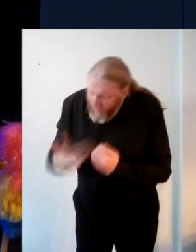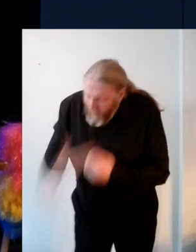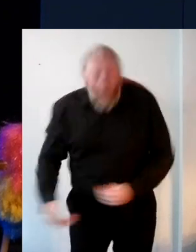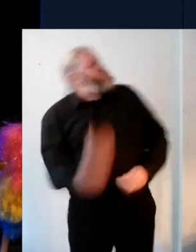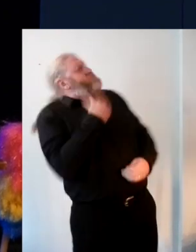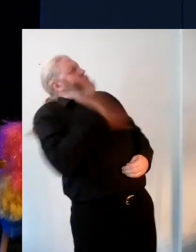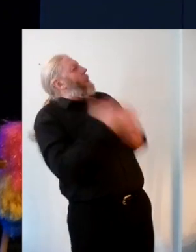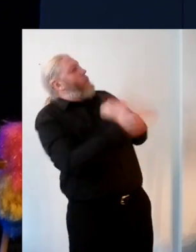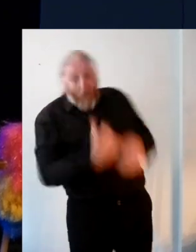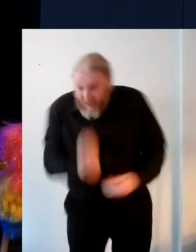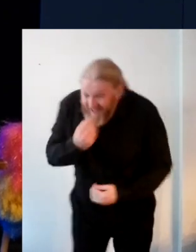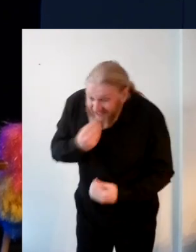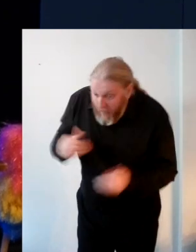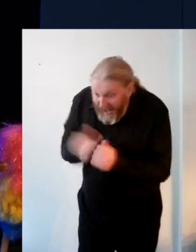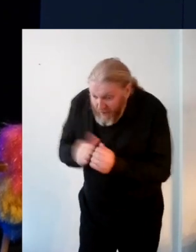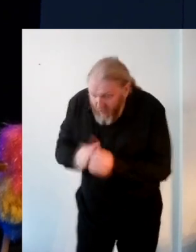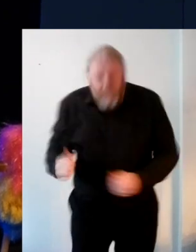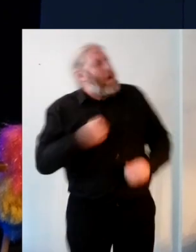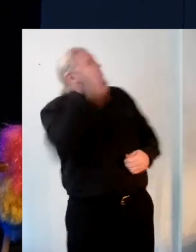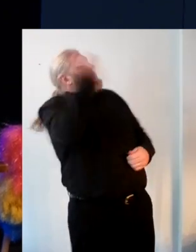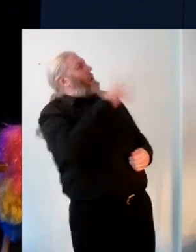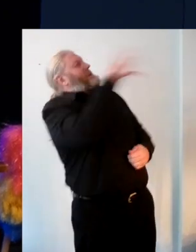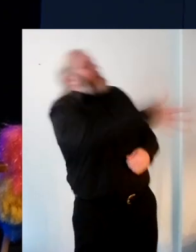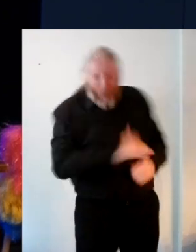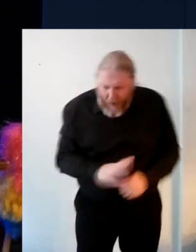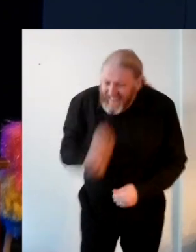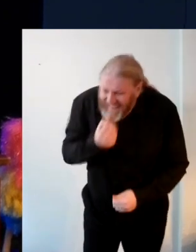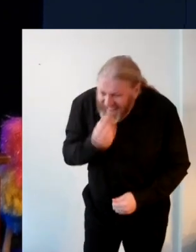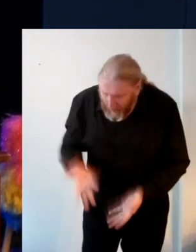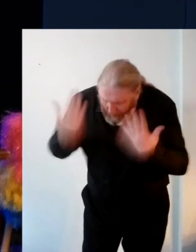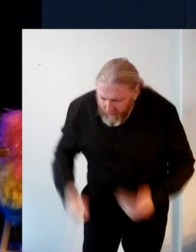want any more. Eat it. I think I'm going to be sick. No, eat it.